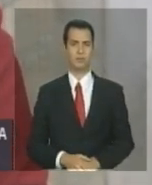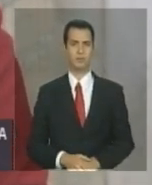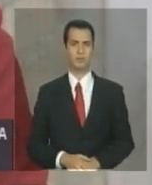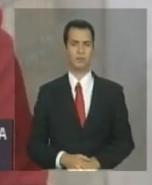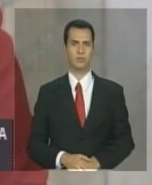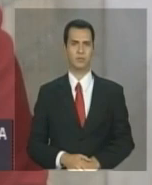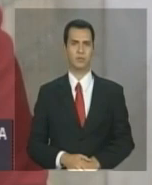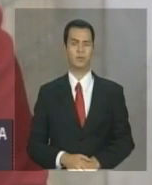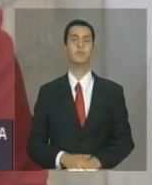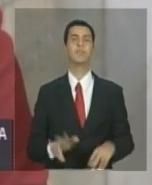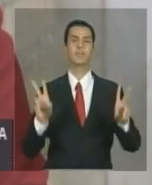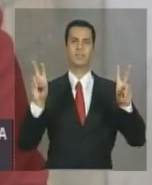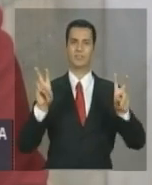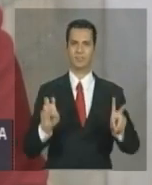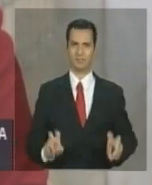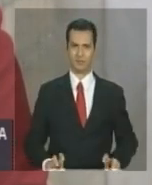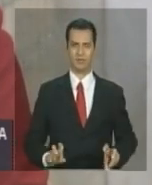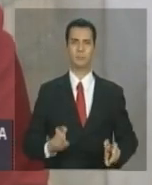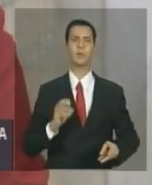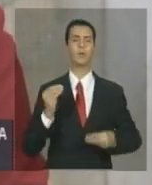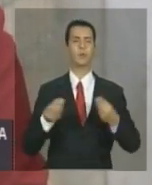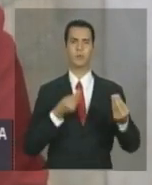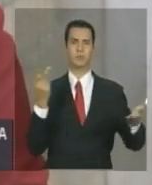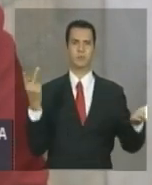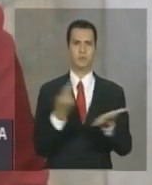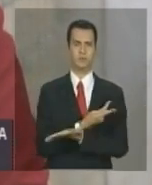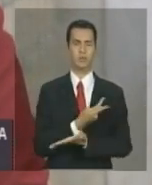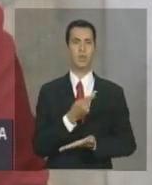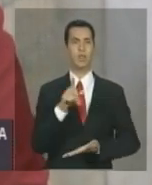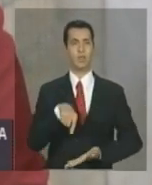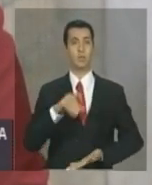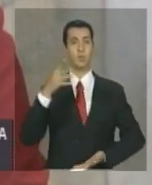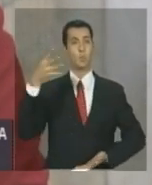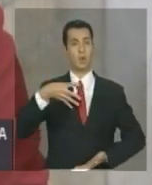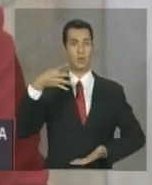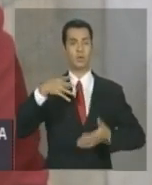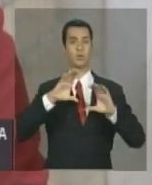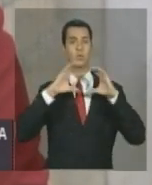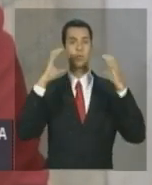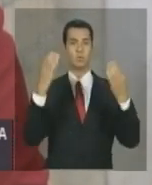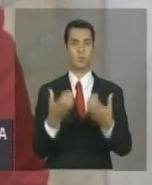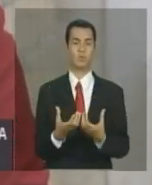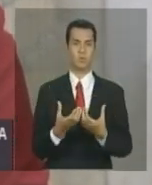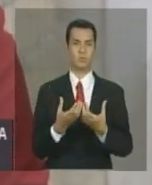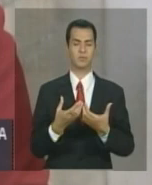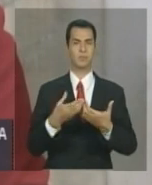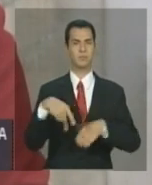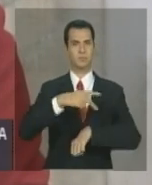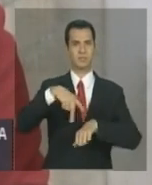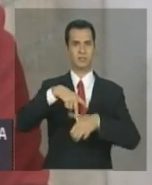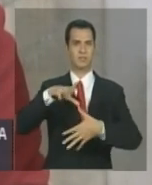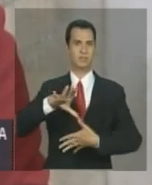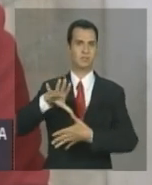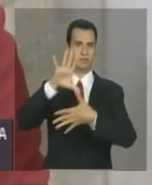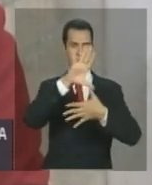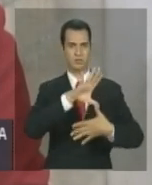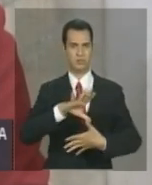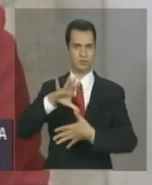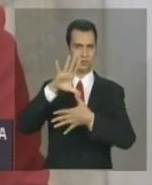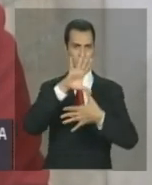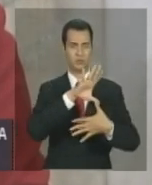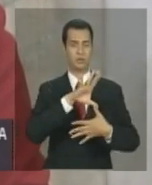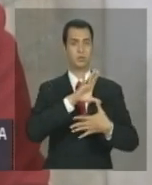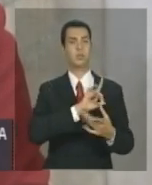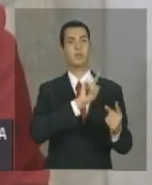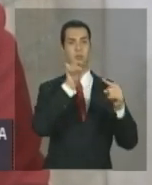quarta cúpula das Américas que ocorrerá no final desta semana. The issues regarding the upcoming and fourth summit meeting of the